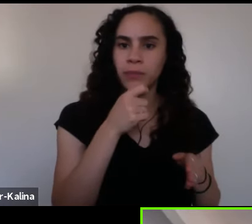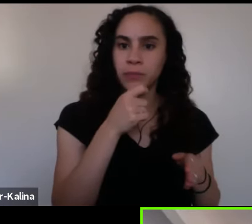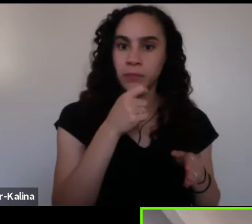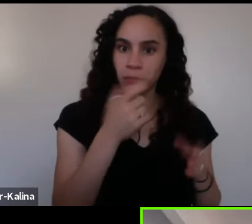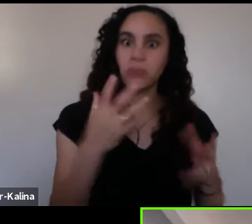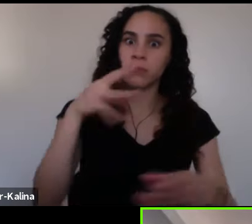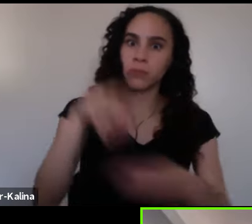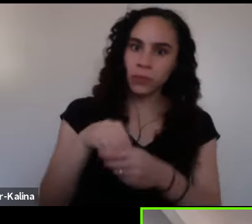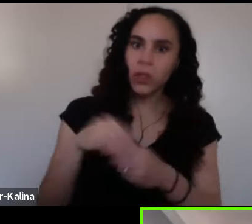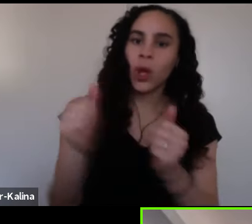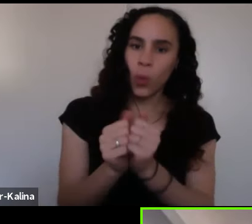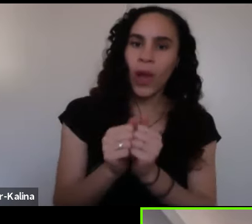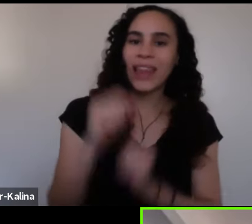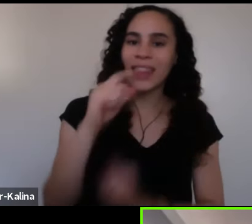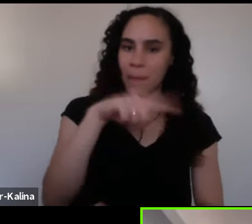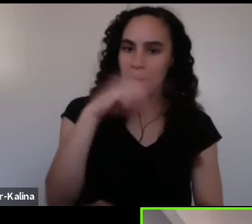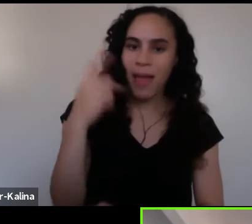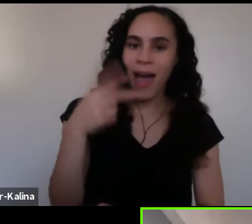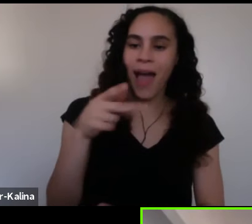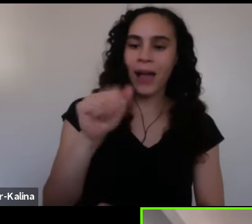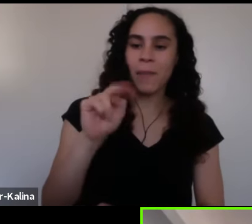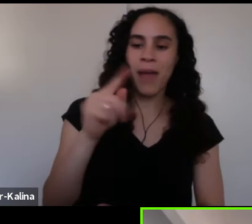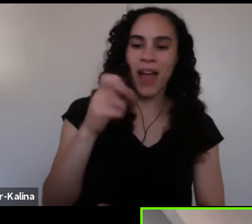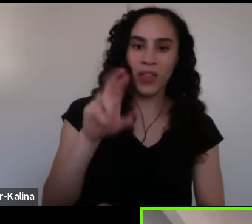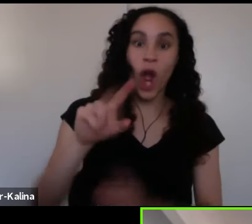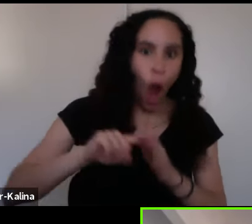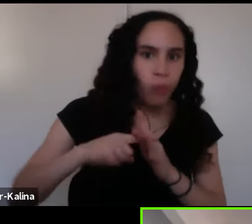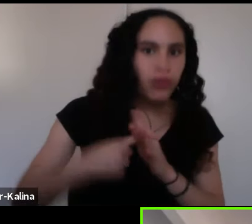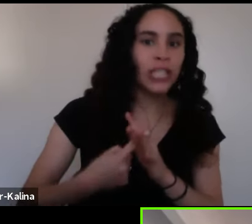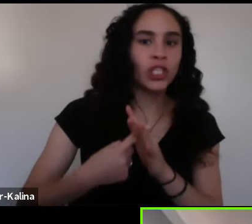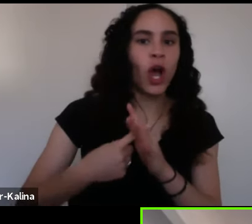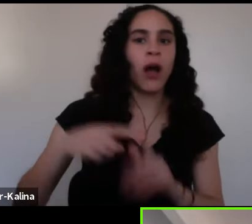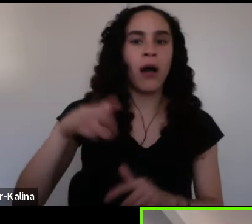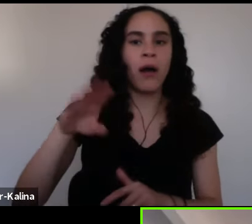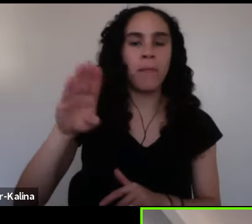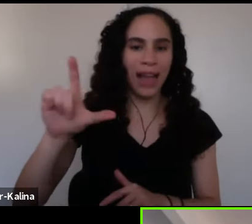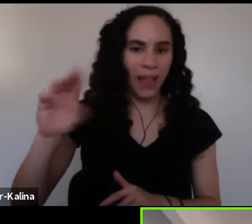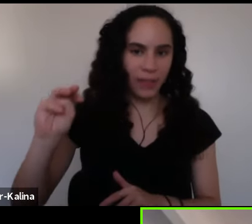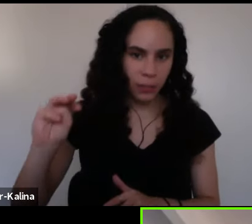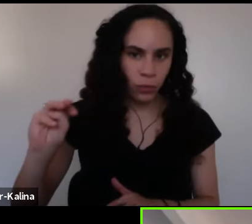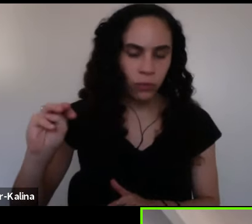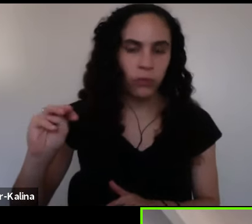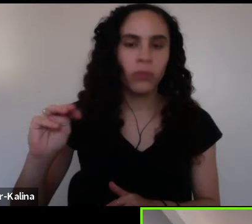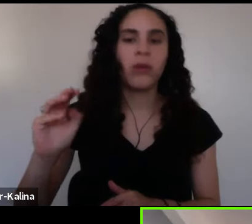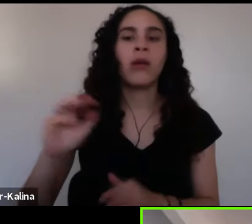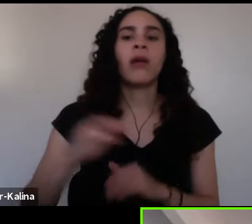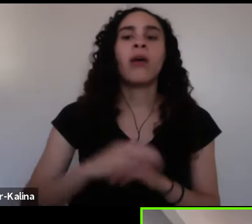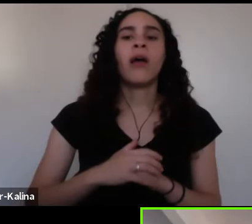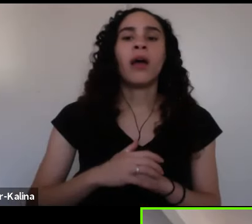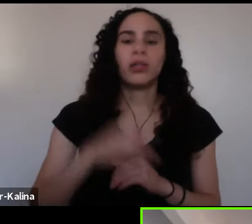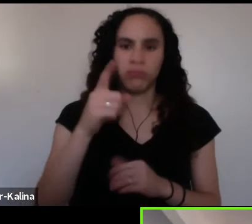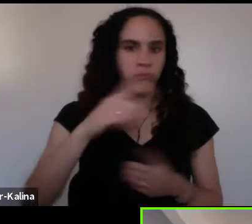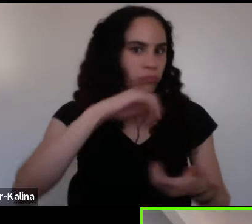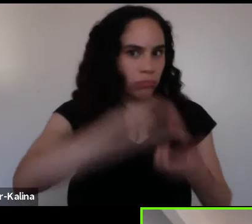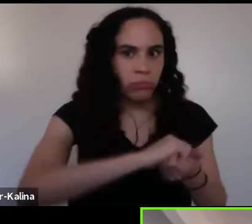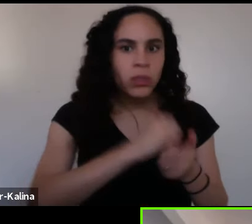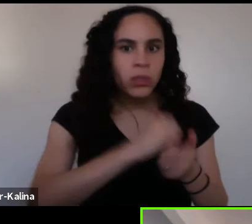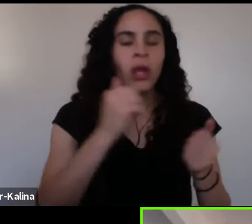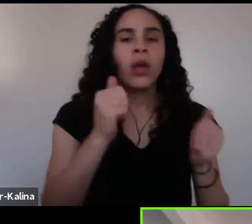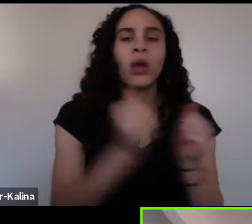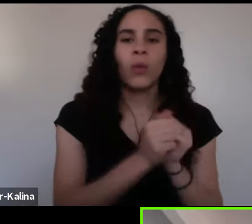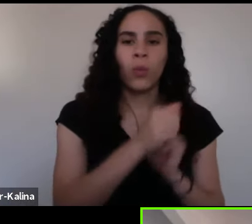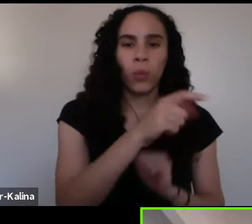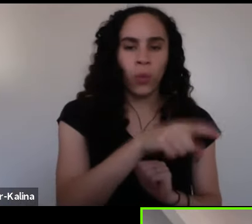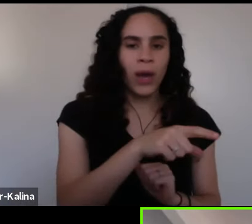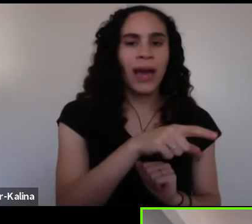original Black Lives Movement, right? She was hand to hand with the Black Panthers and doing breakfast serving and